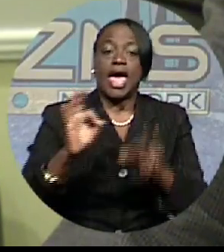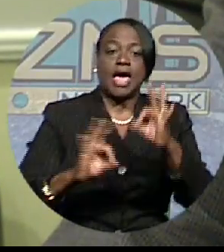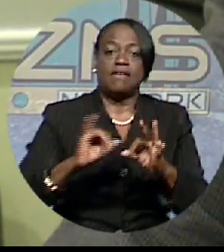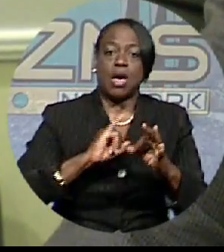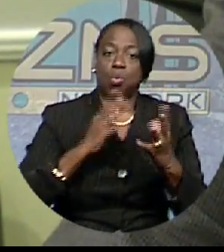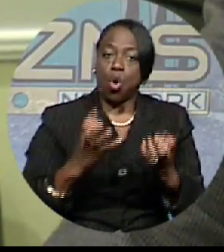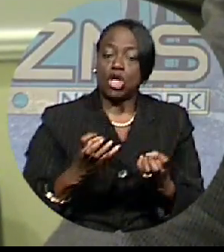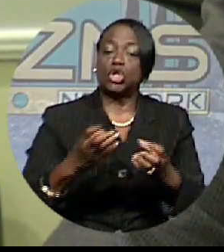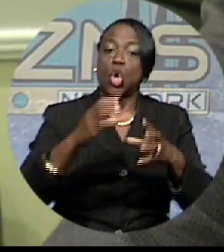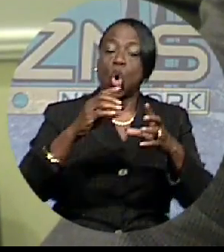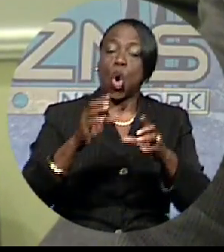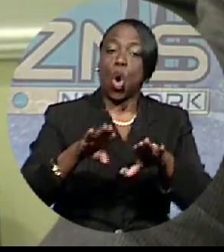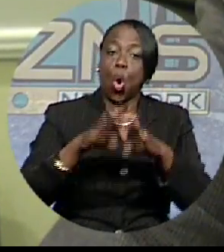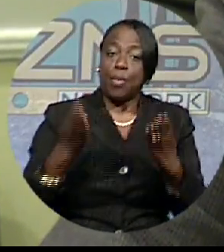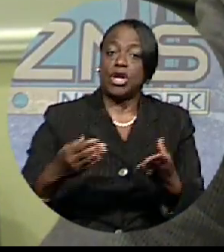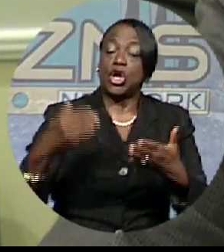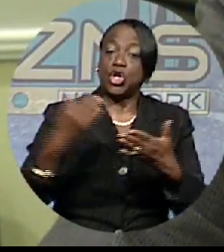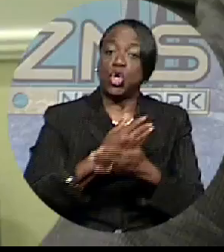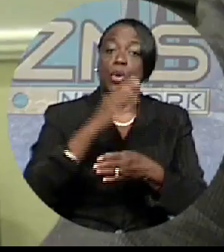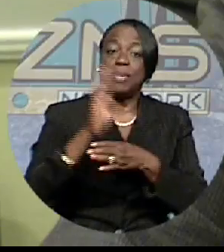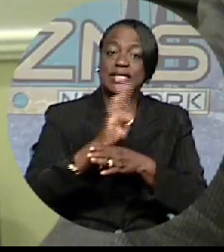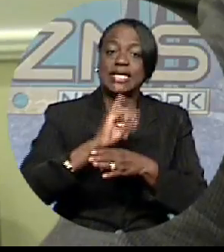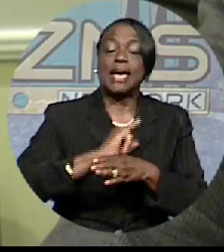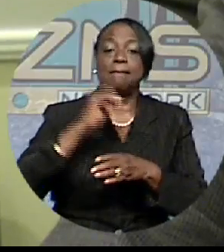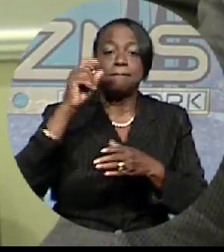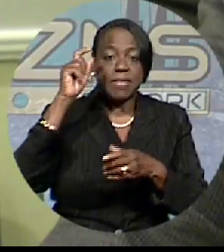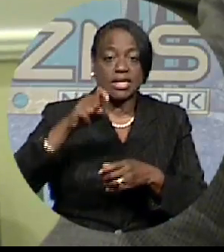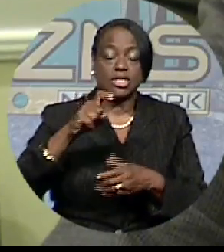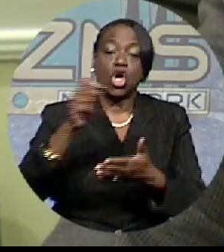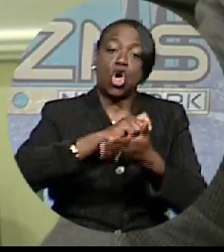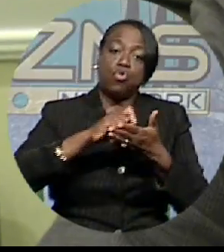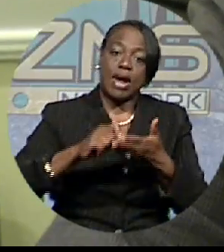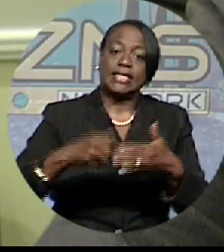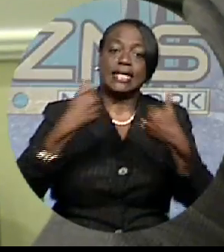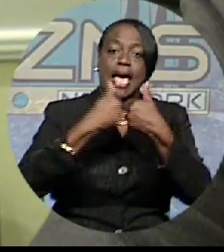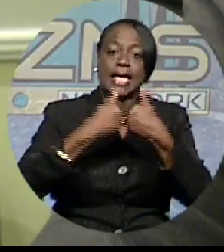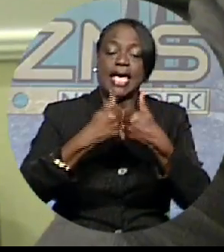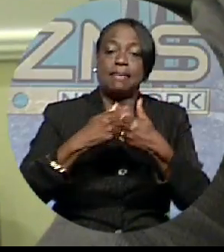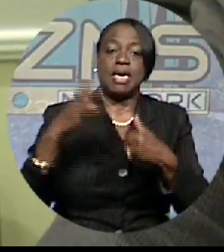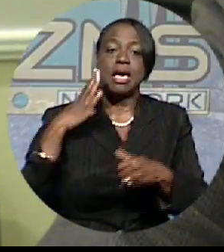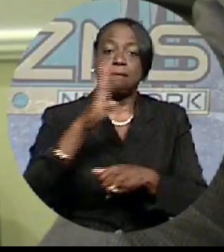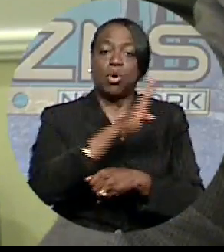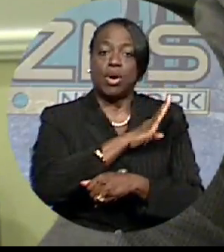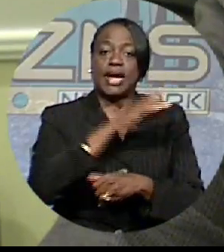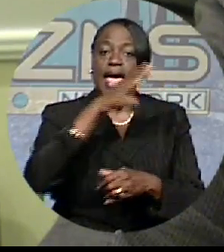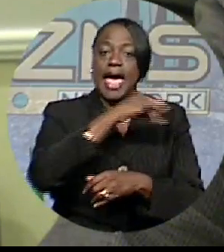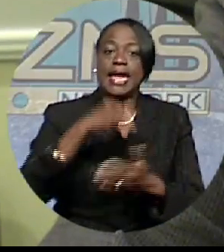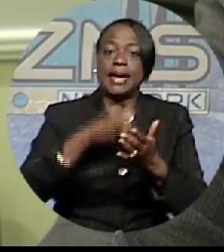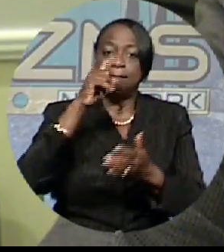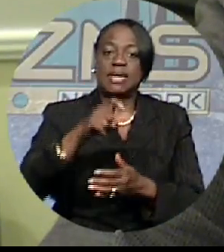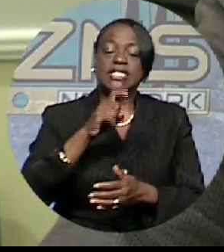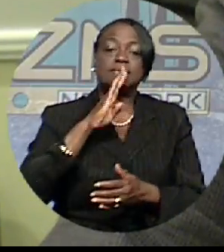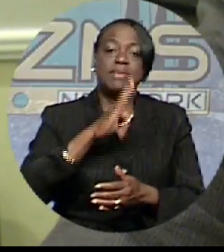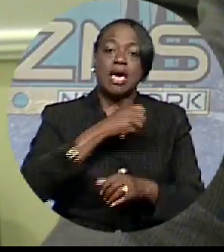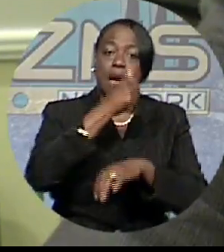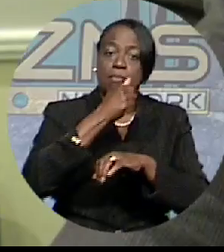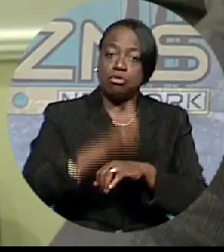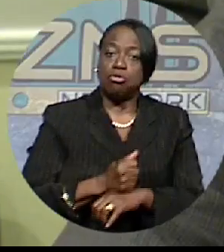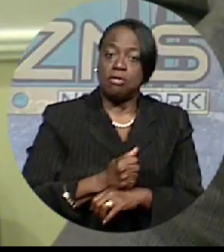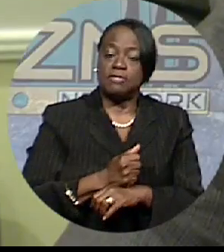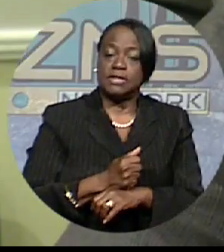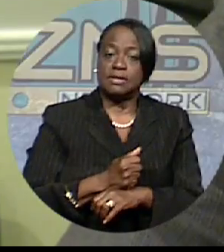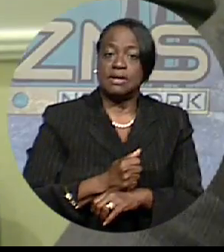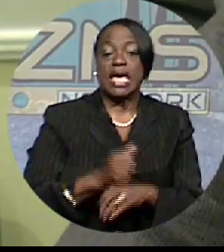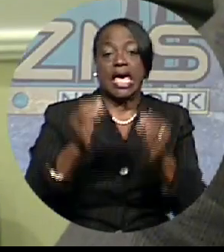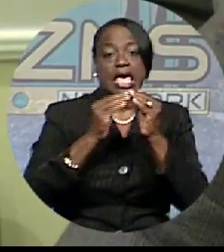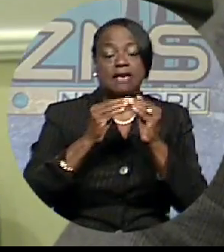to write to the gaming board telling them where it is that I want to open, and then it has to be approved. So even though we're not